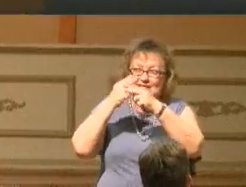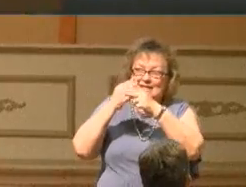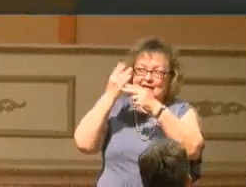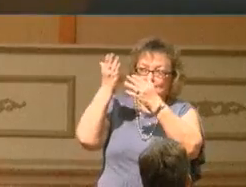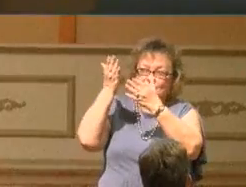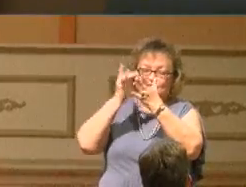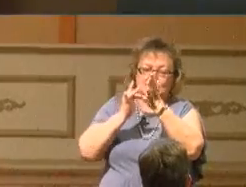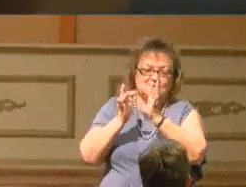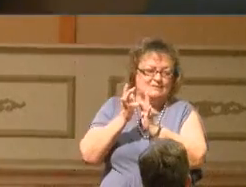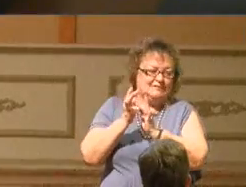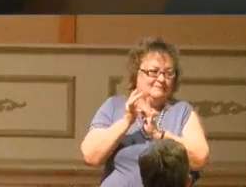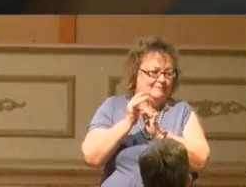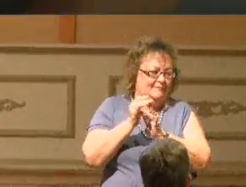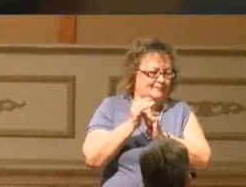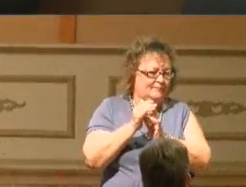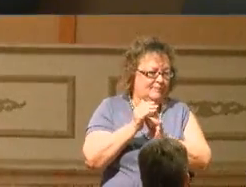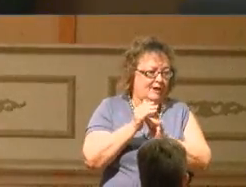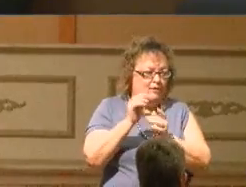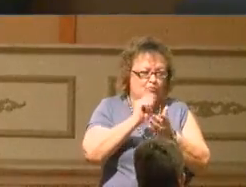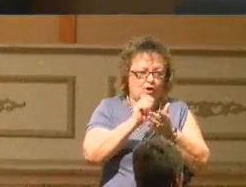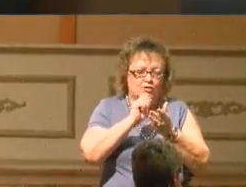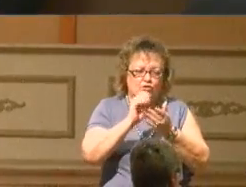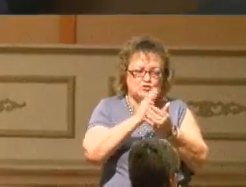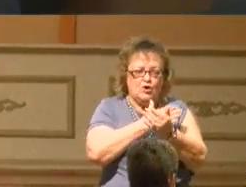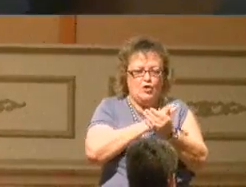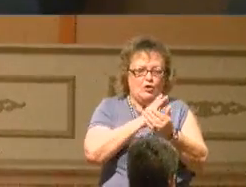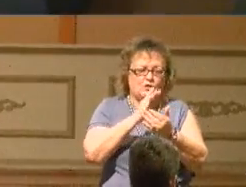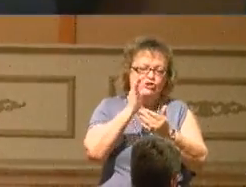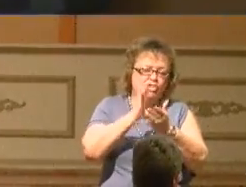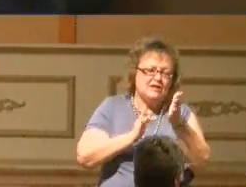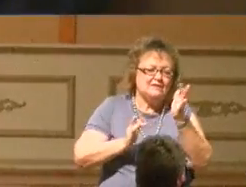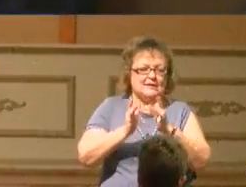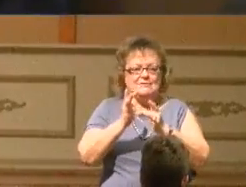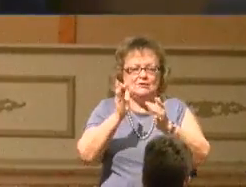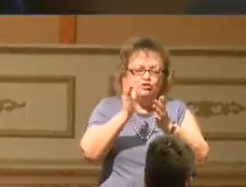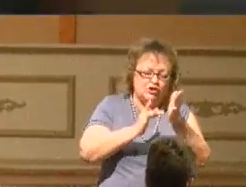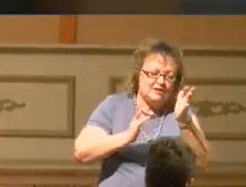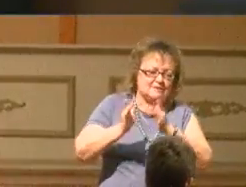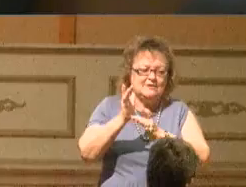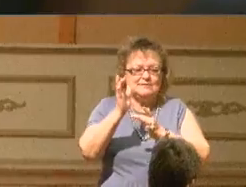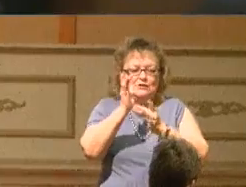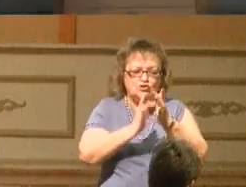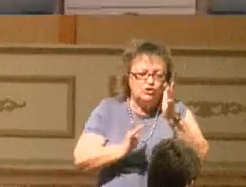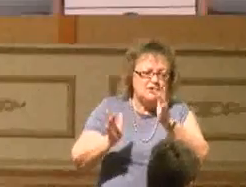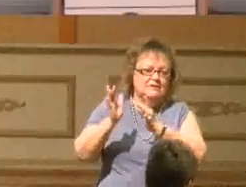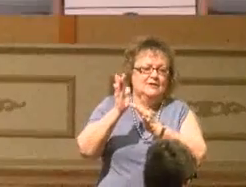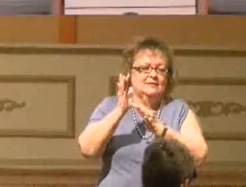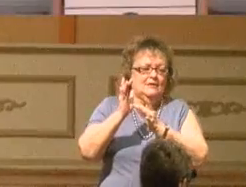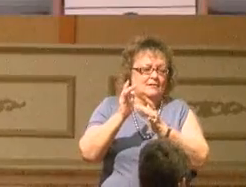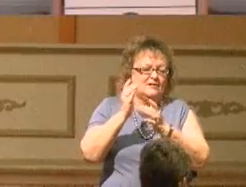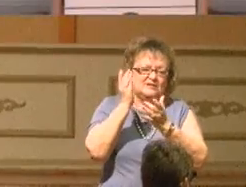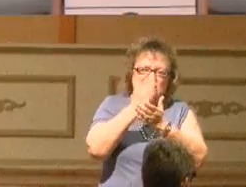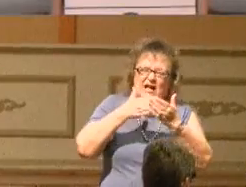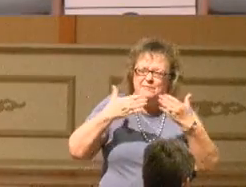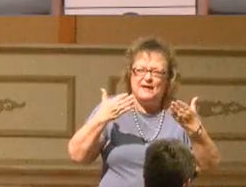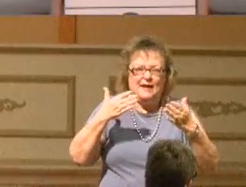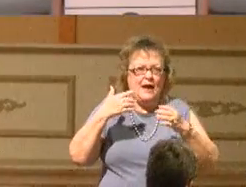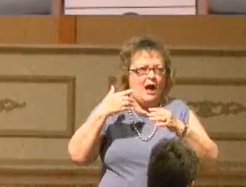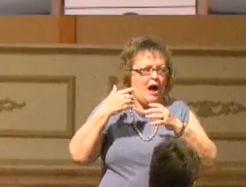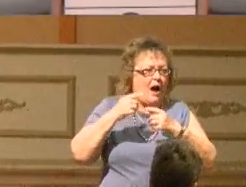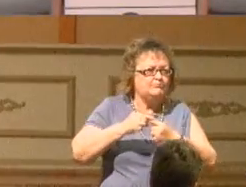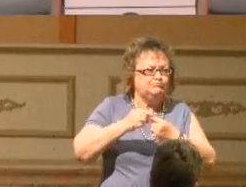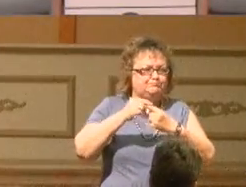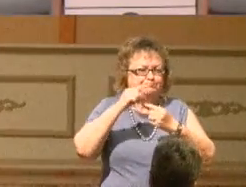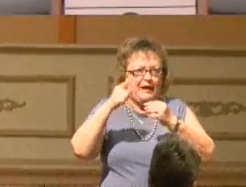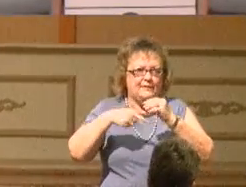of Jesus. Oh, they wrote the song, beautiful, Jesus, Jesus, Jesus. There's just something about